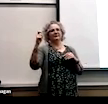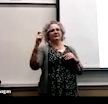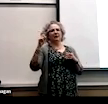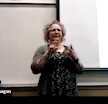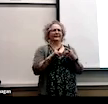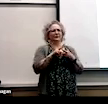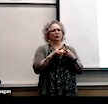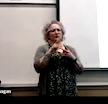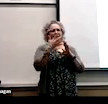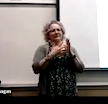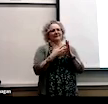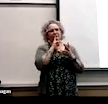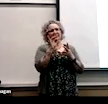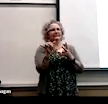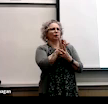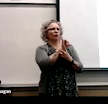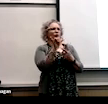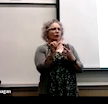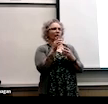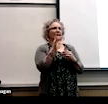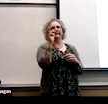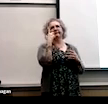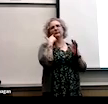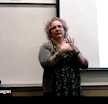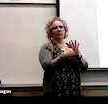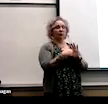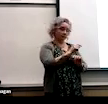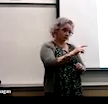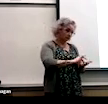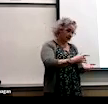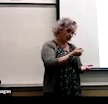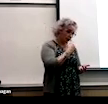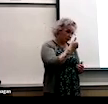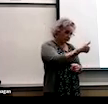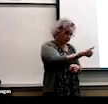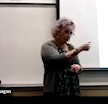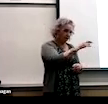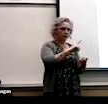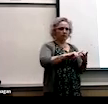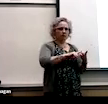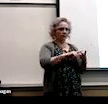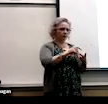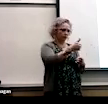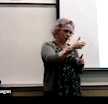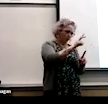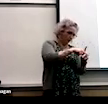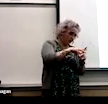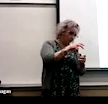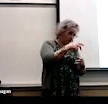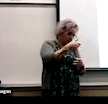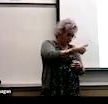your own appointments? How often do you take your medicines on your own? Very medically focused.